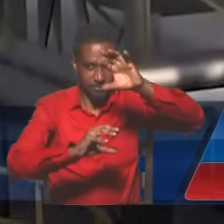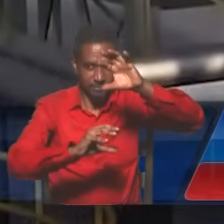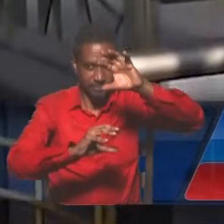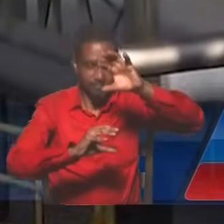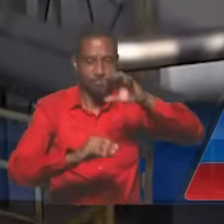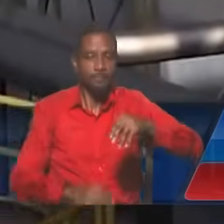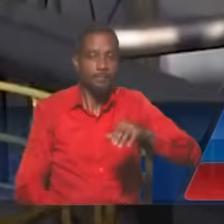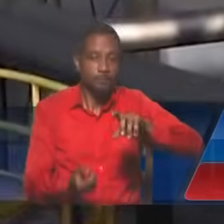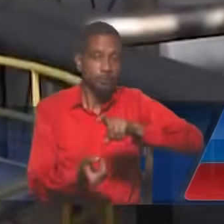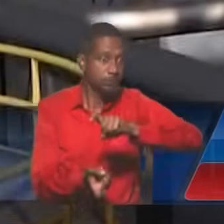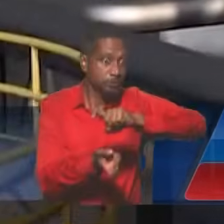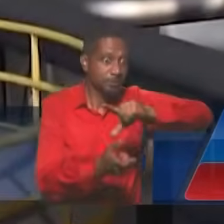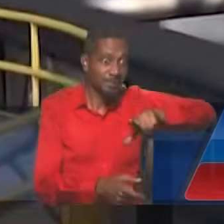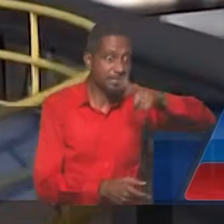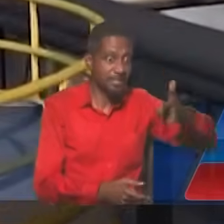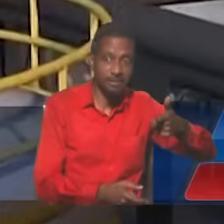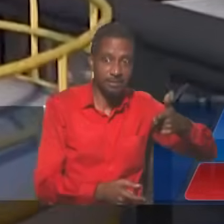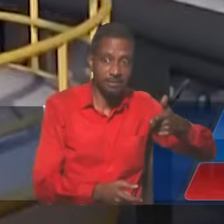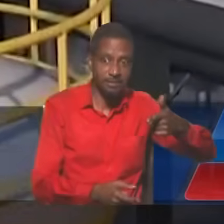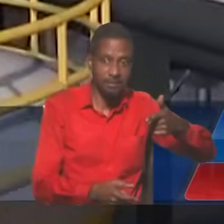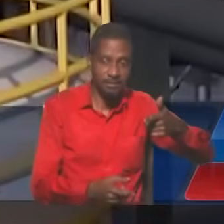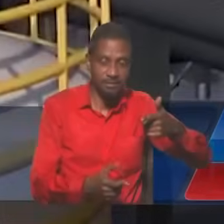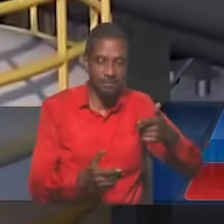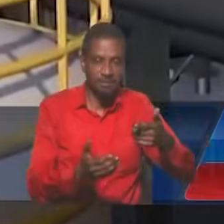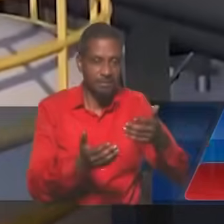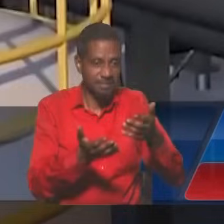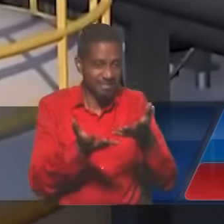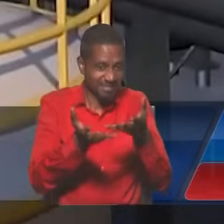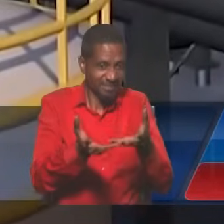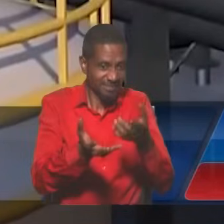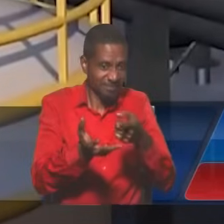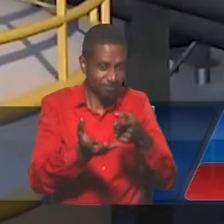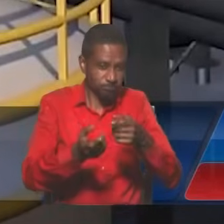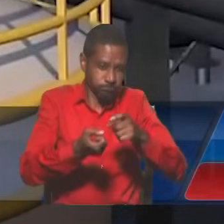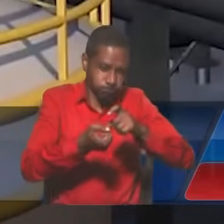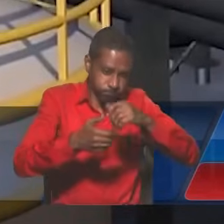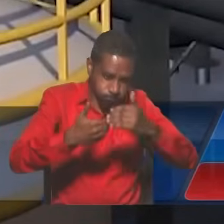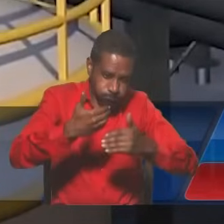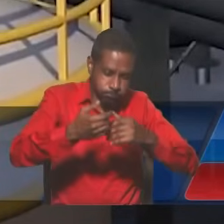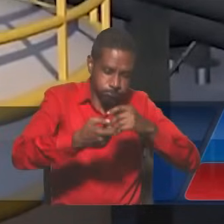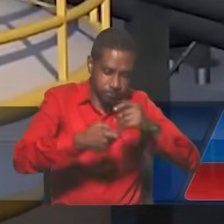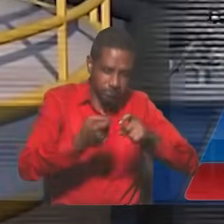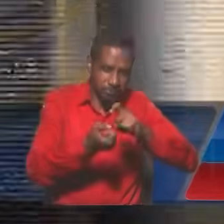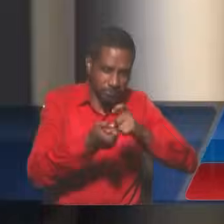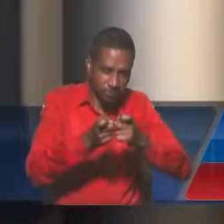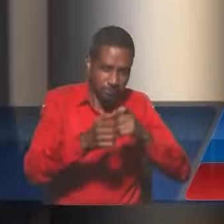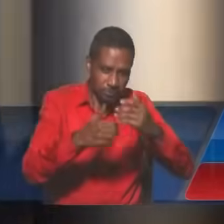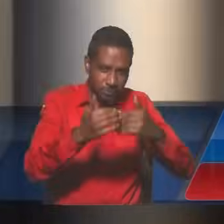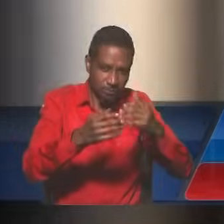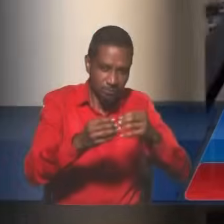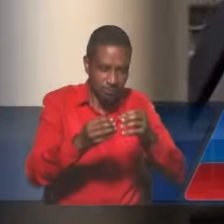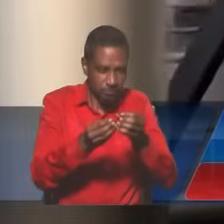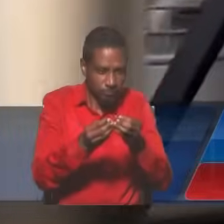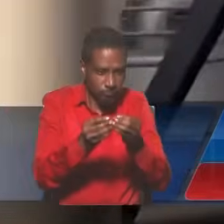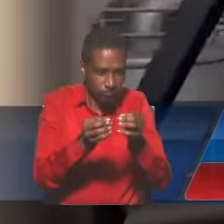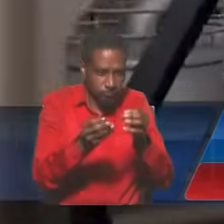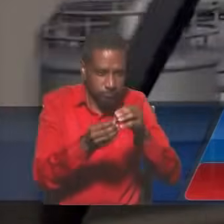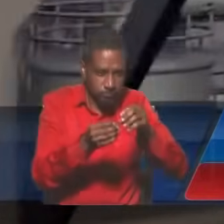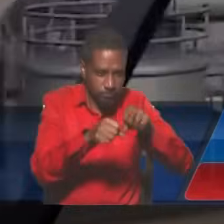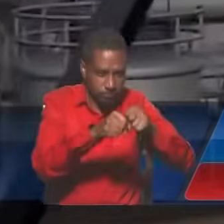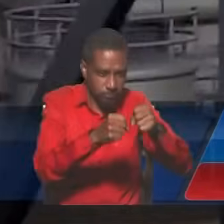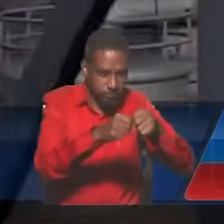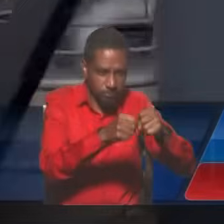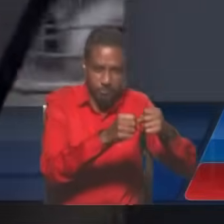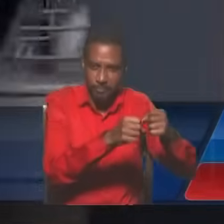step, where heavier fractions are processed further to break down those long hydrogen molecules into smaller,